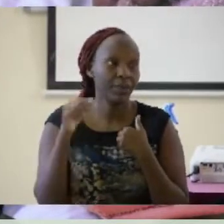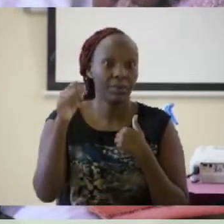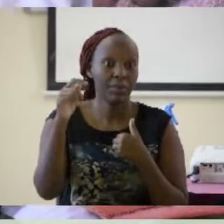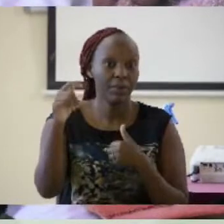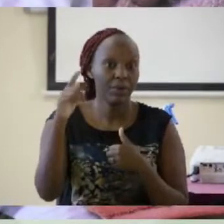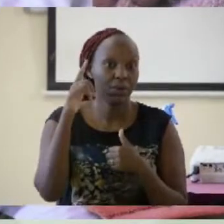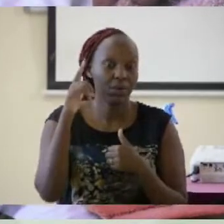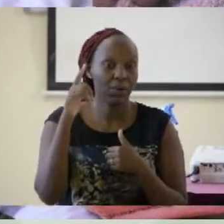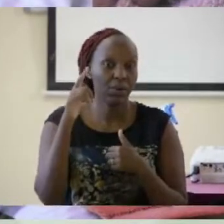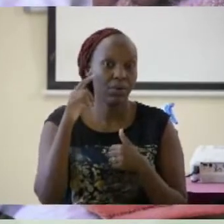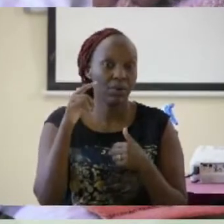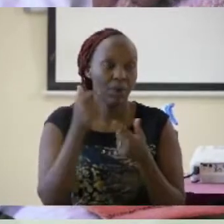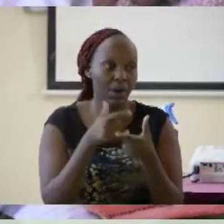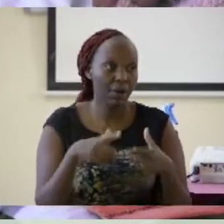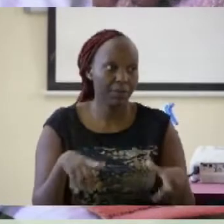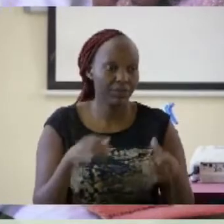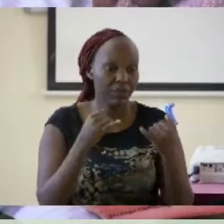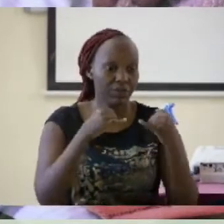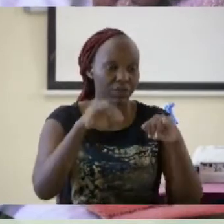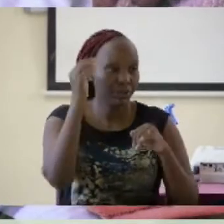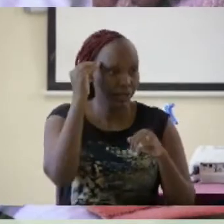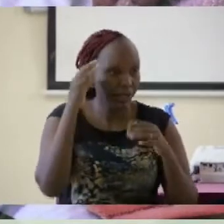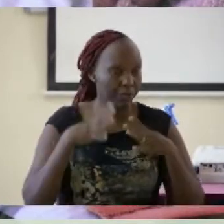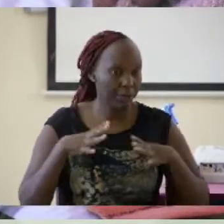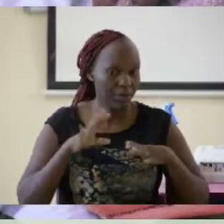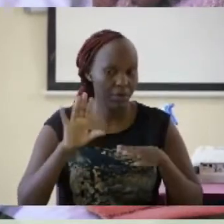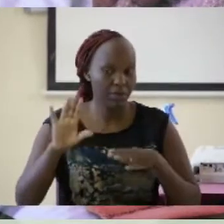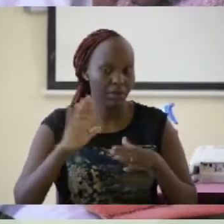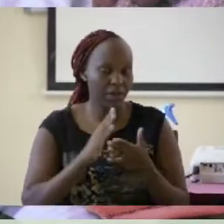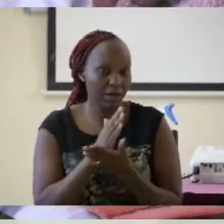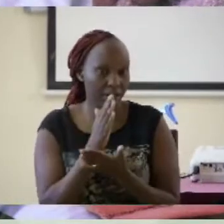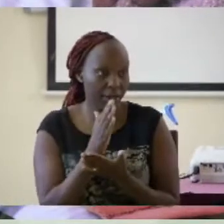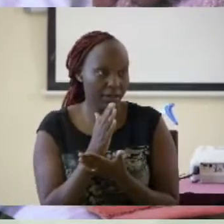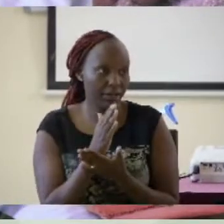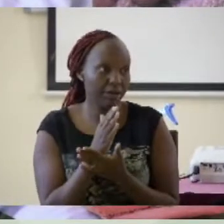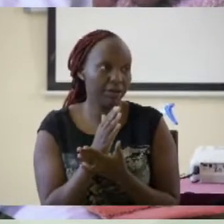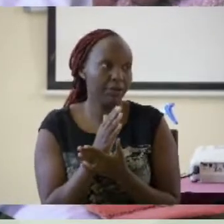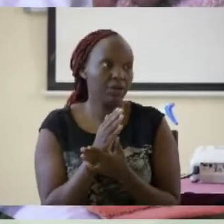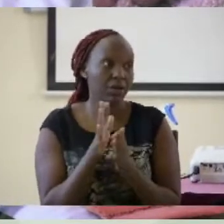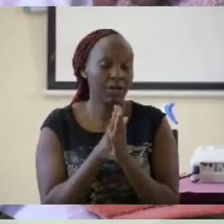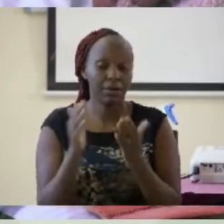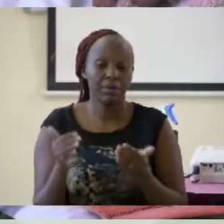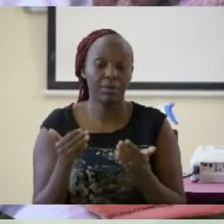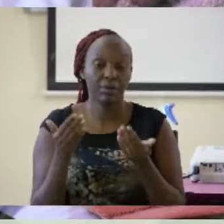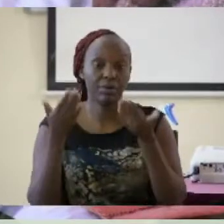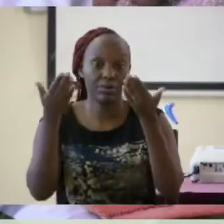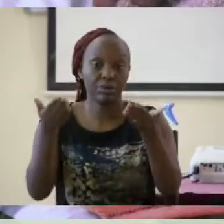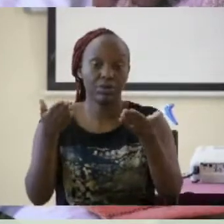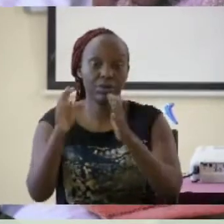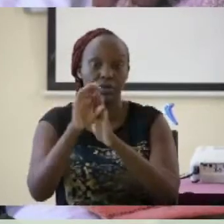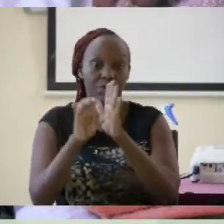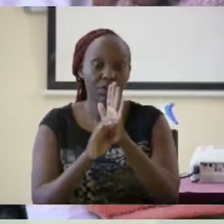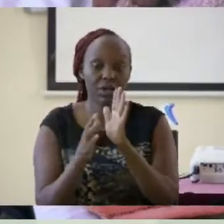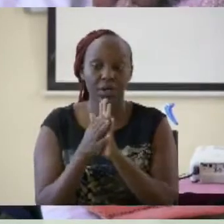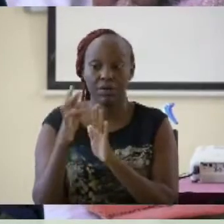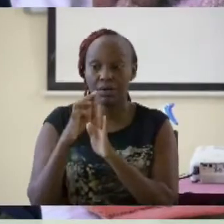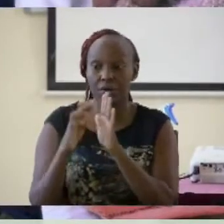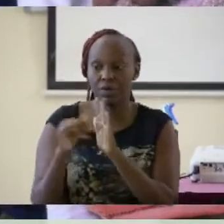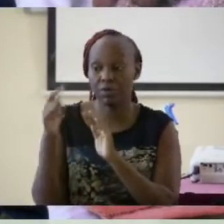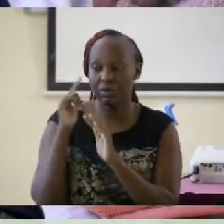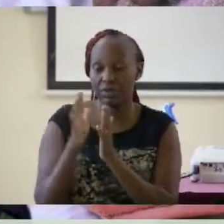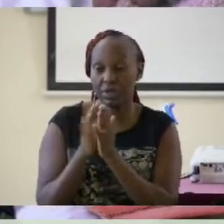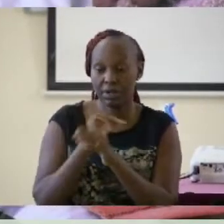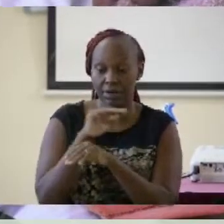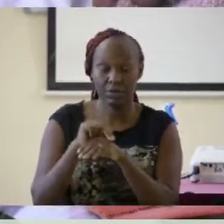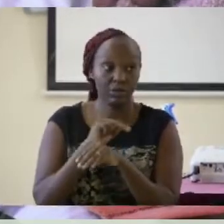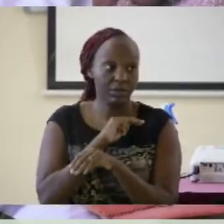law or language that tries to educate people about their rights and promotion of constitutionality and the rule of law and natural